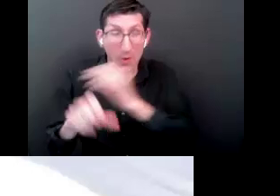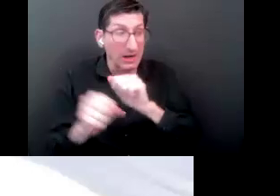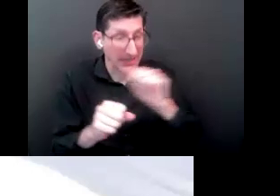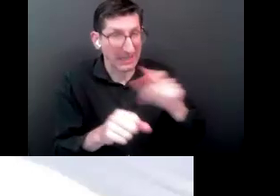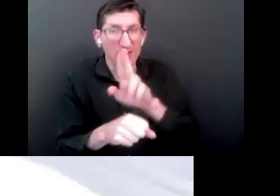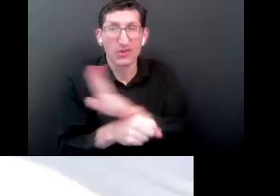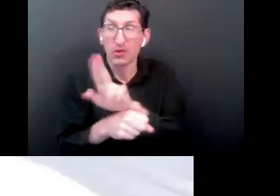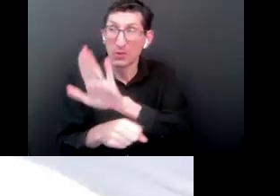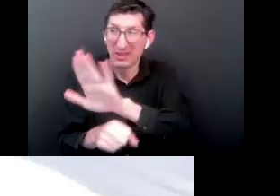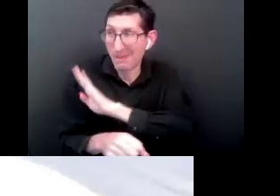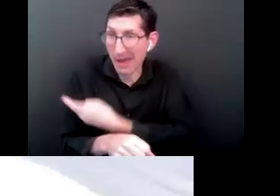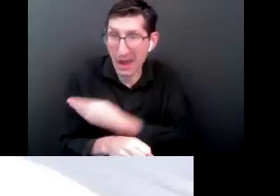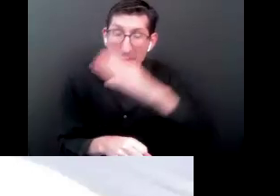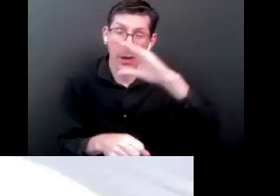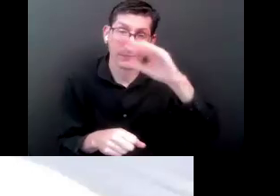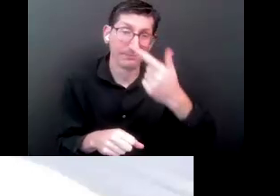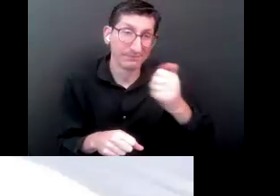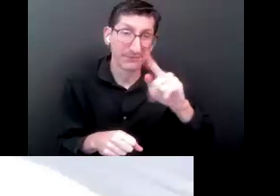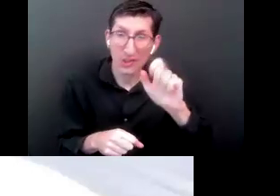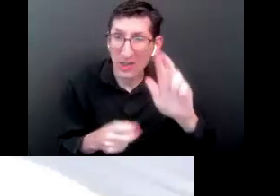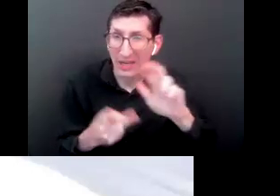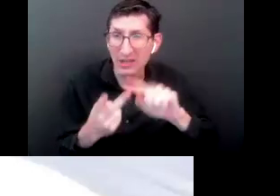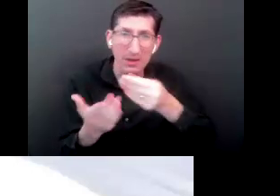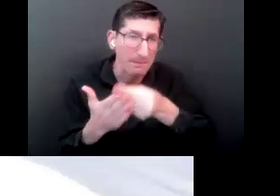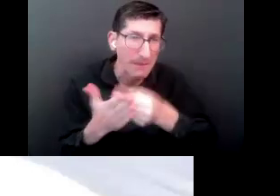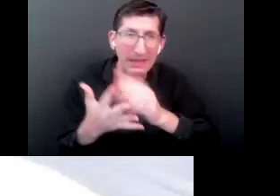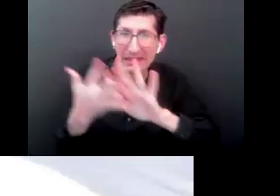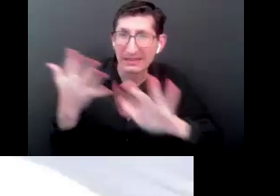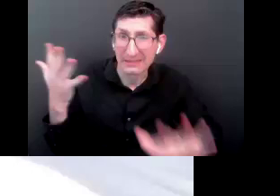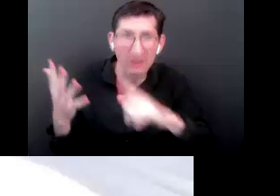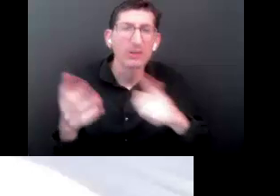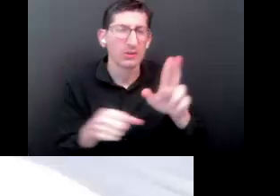that in abusive ways and cause harm, that's when the cycle starts.